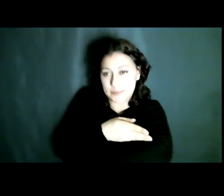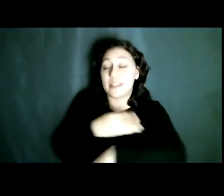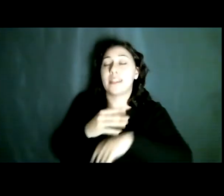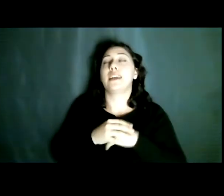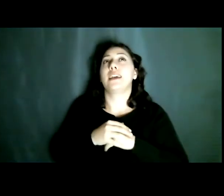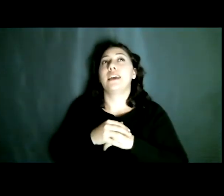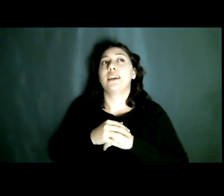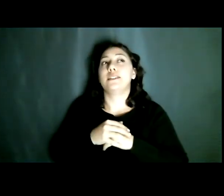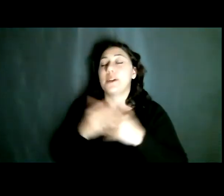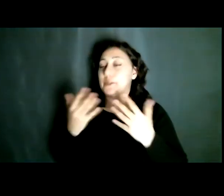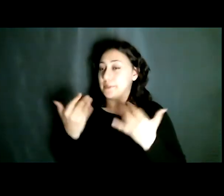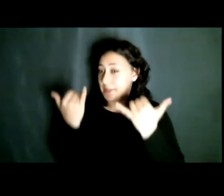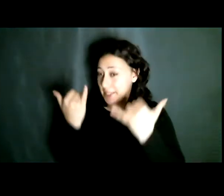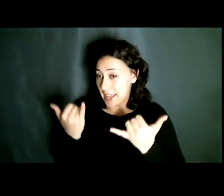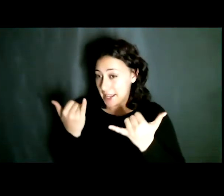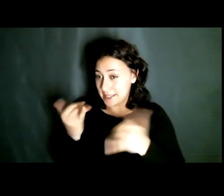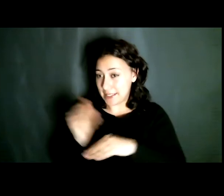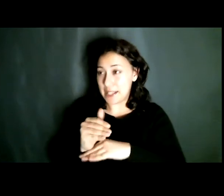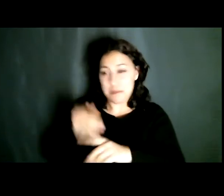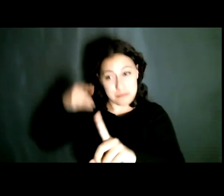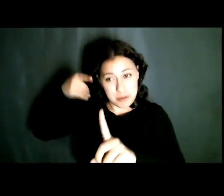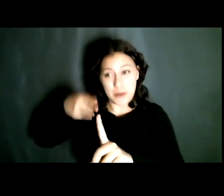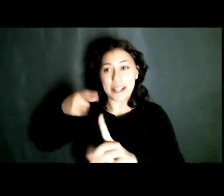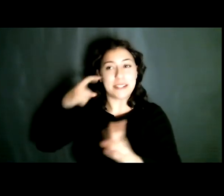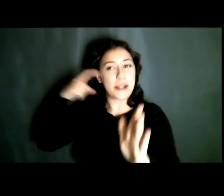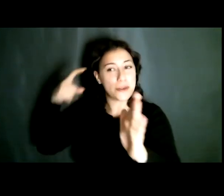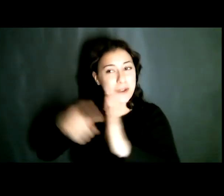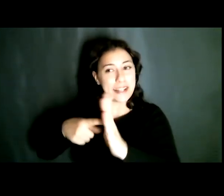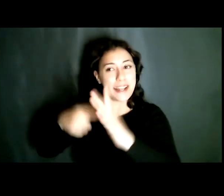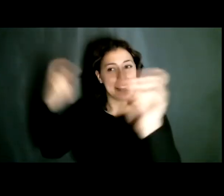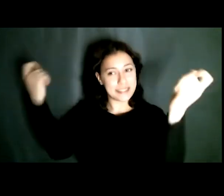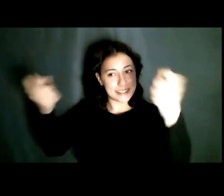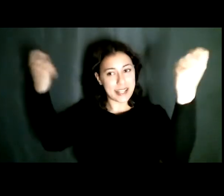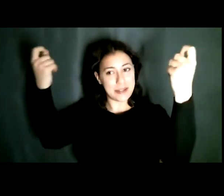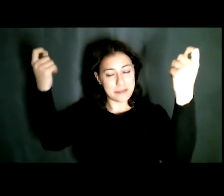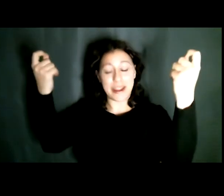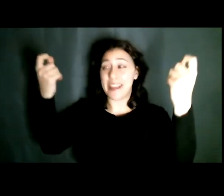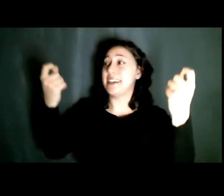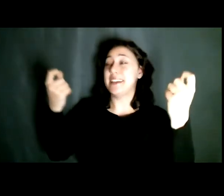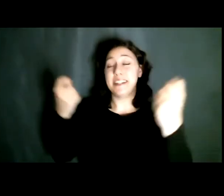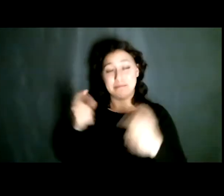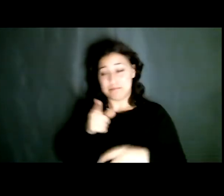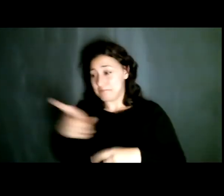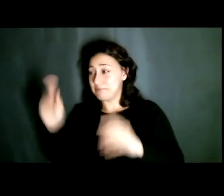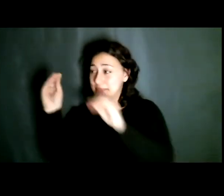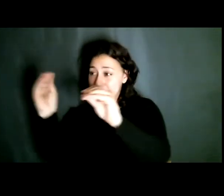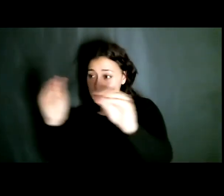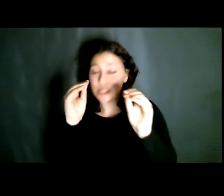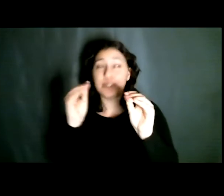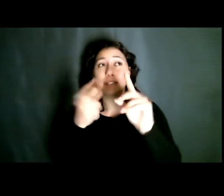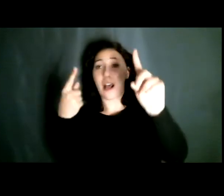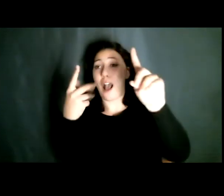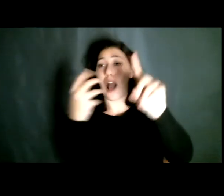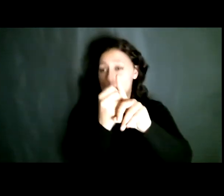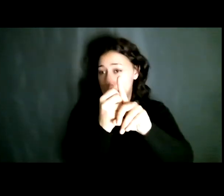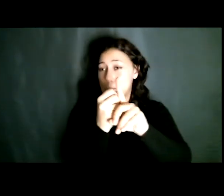exactly that, to celebrate the achievements of teaching and learning at Brown. Last year's ceremony was canceled, so